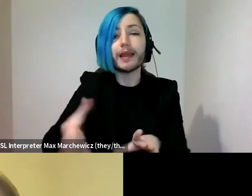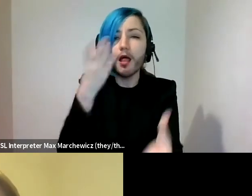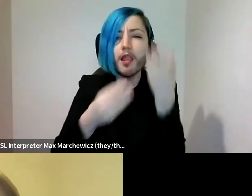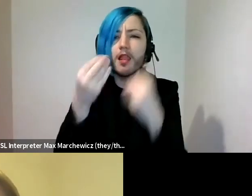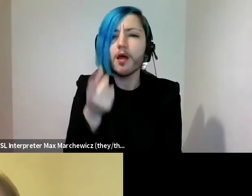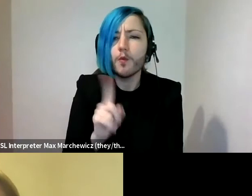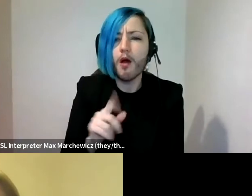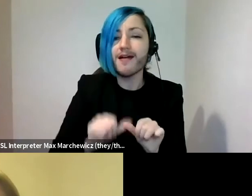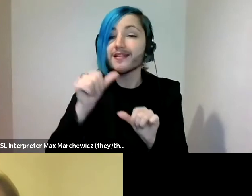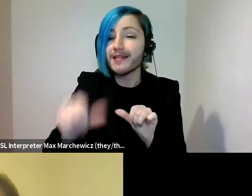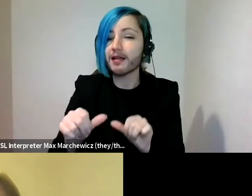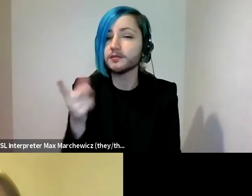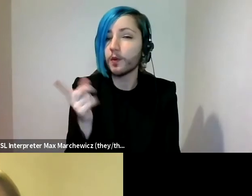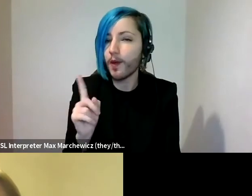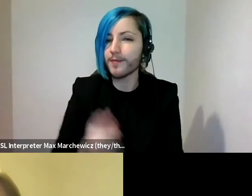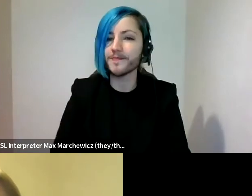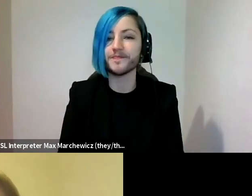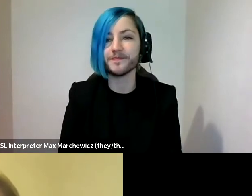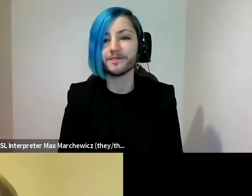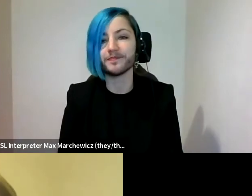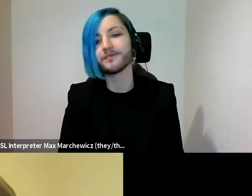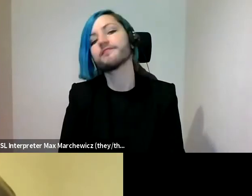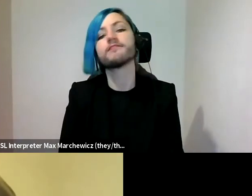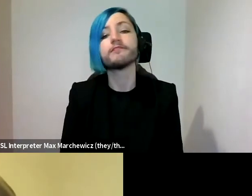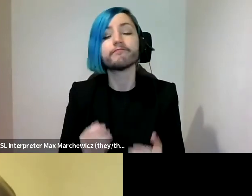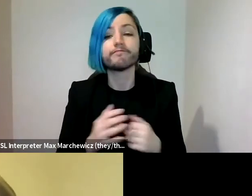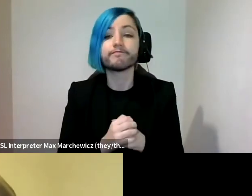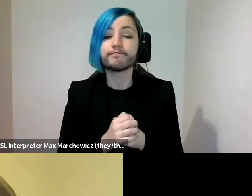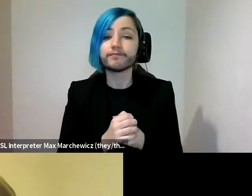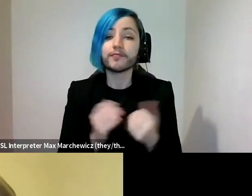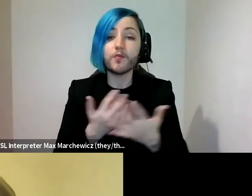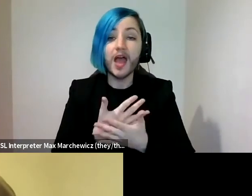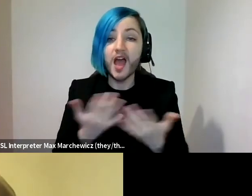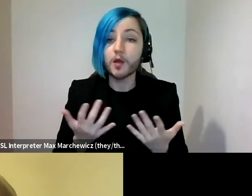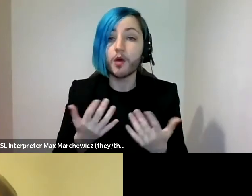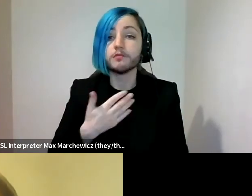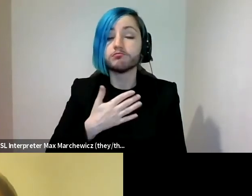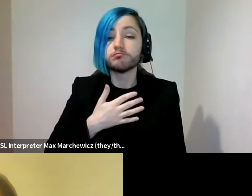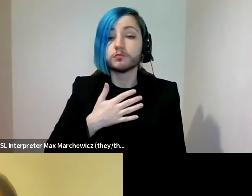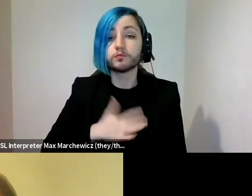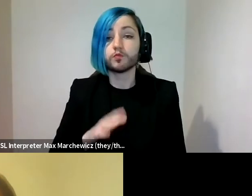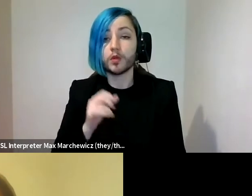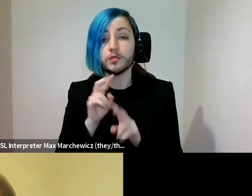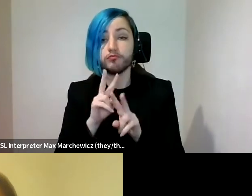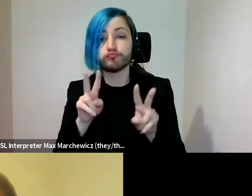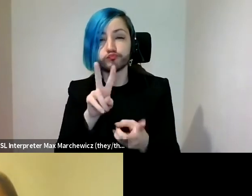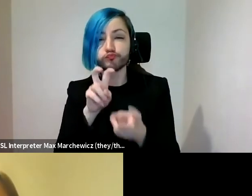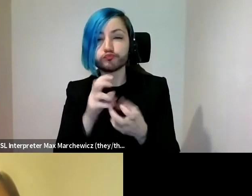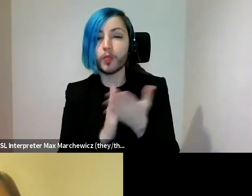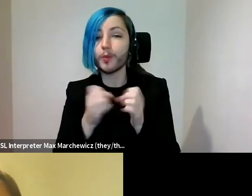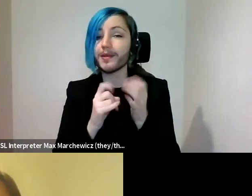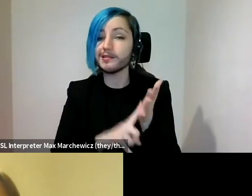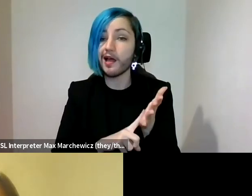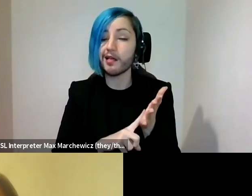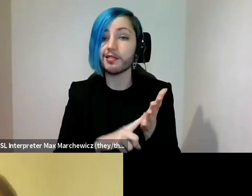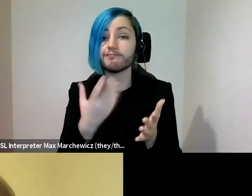What's Coming Next. For anyone else who would like to receive this lecture in British Sign Language, we have two